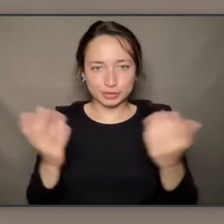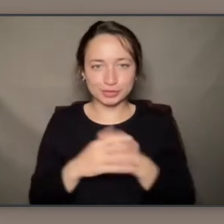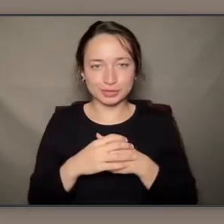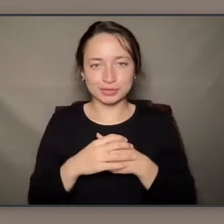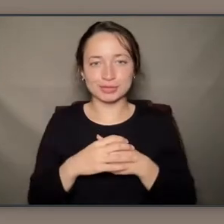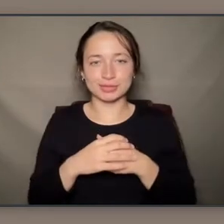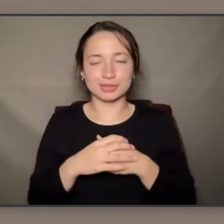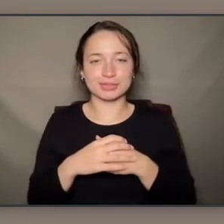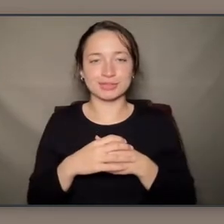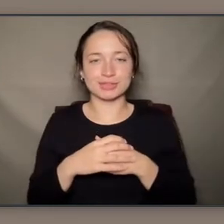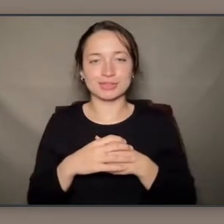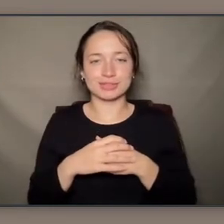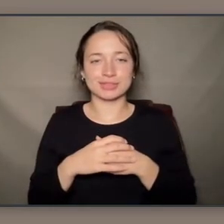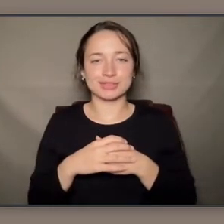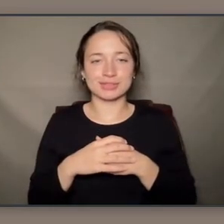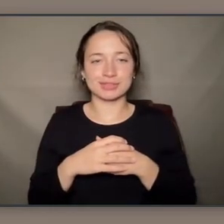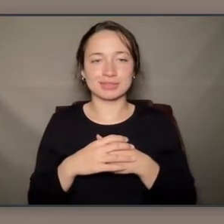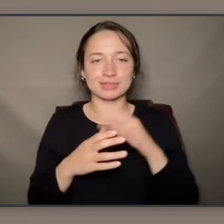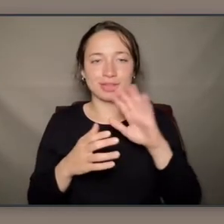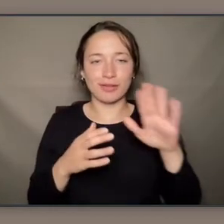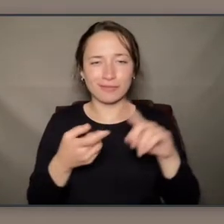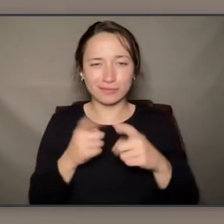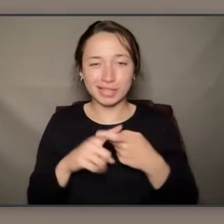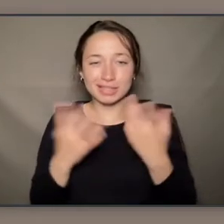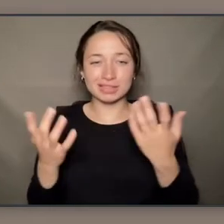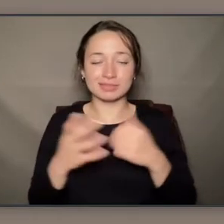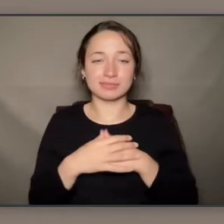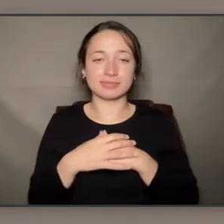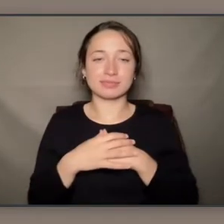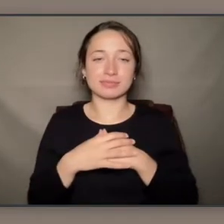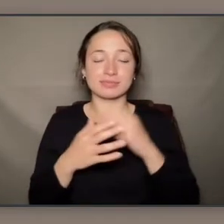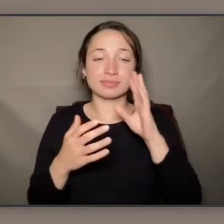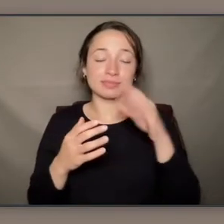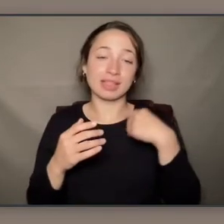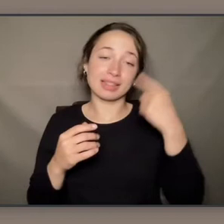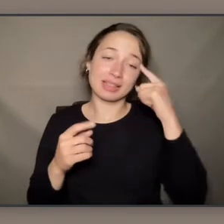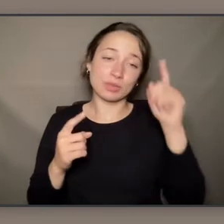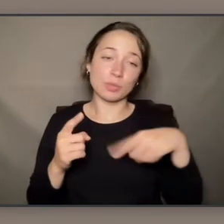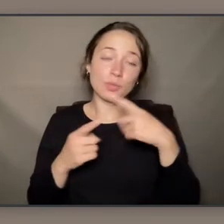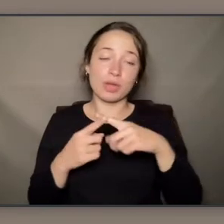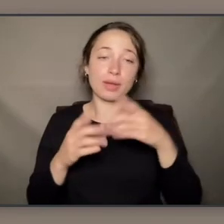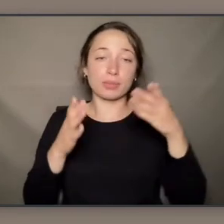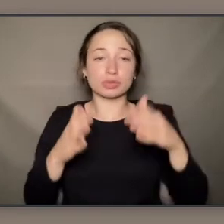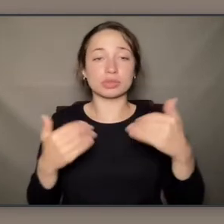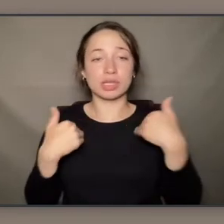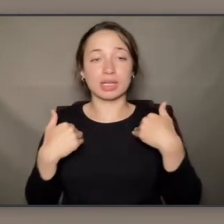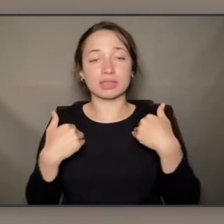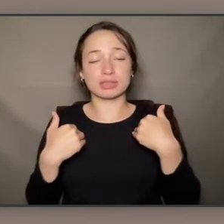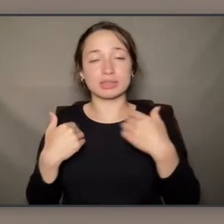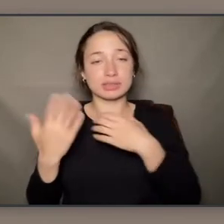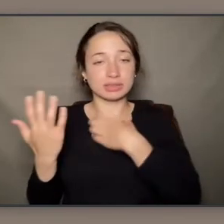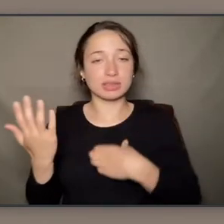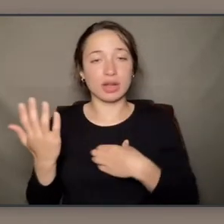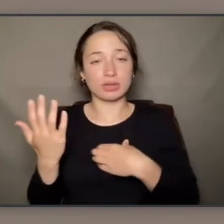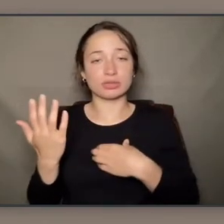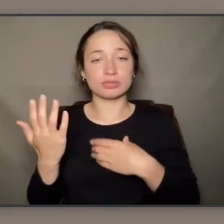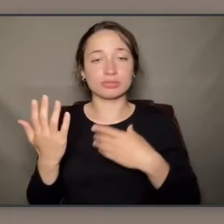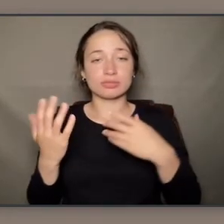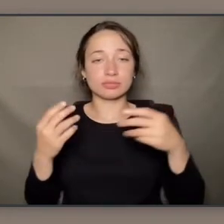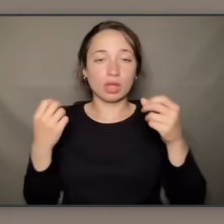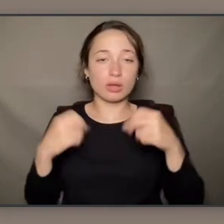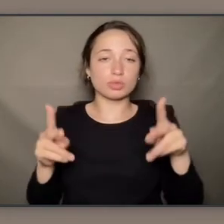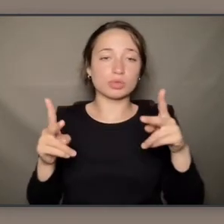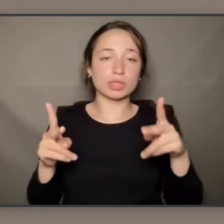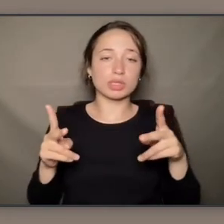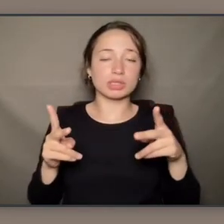their neighbors and their friends. And so I think when a person has the desire,